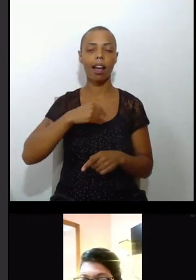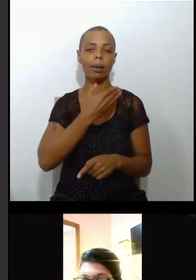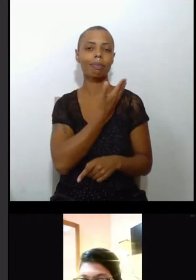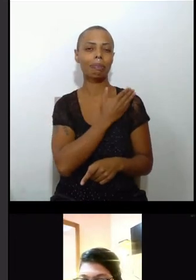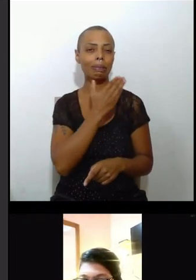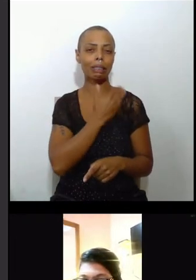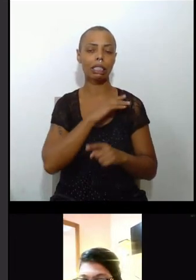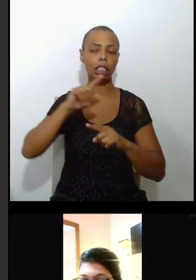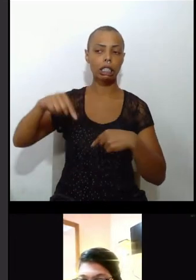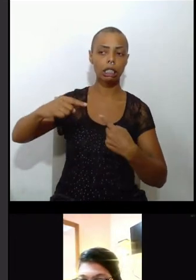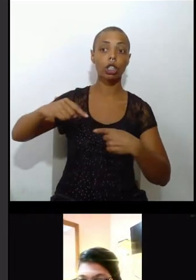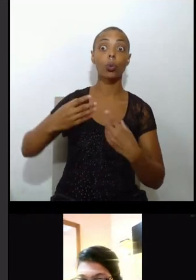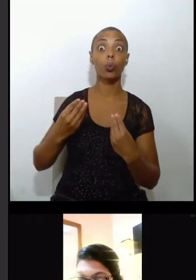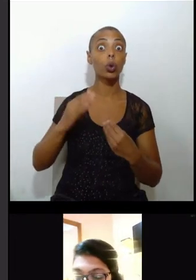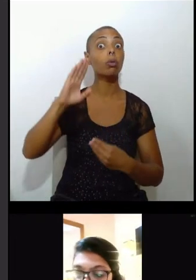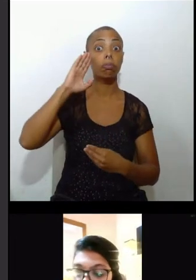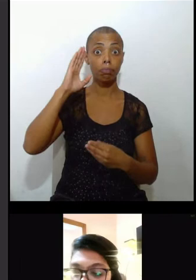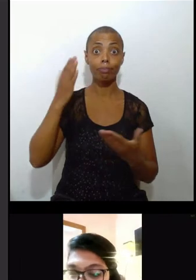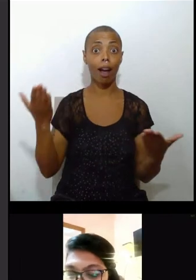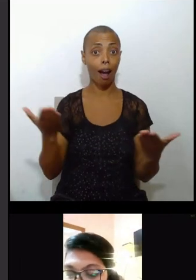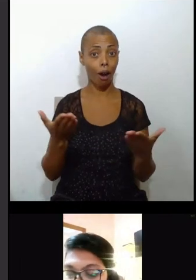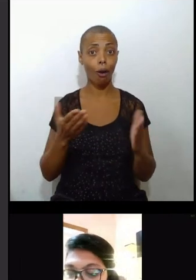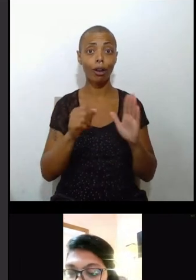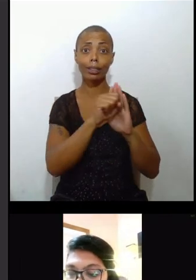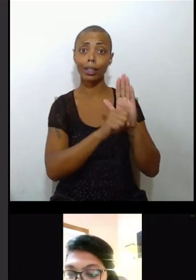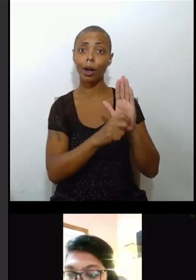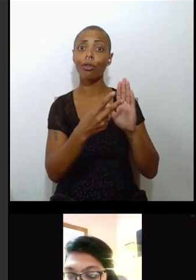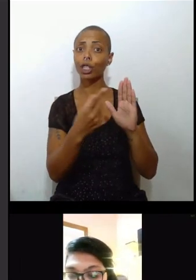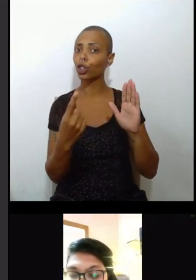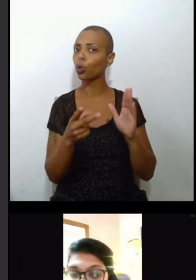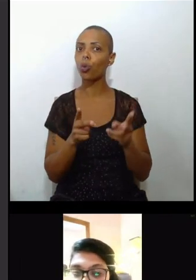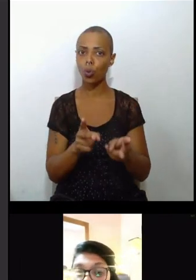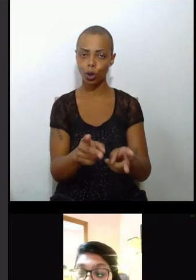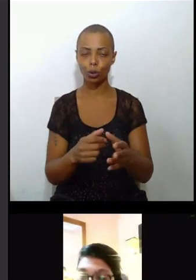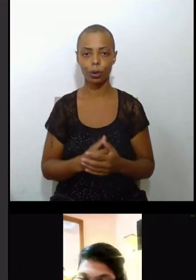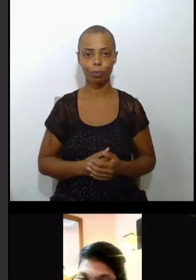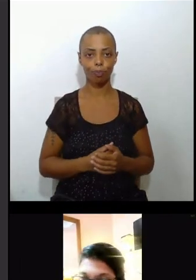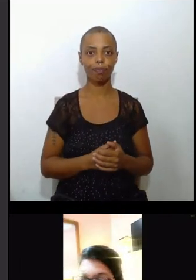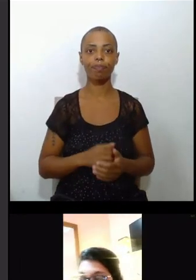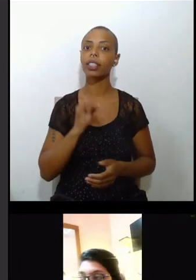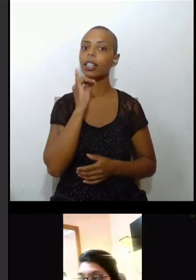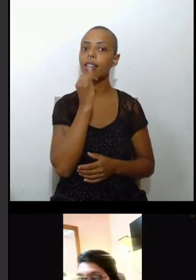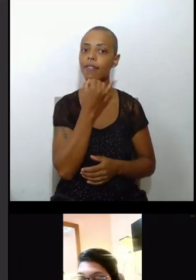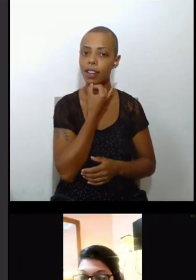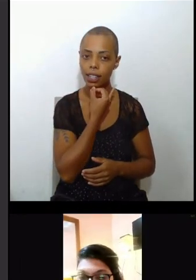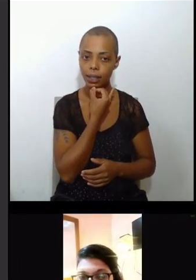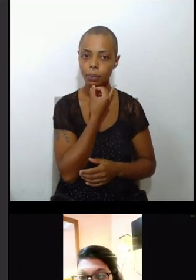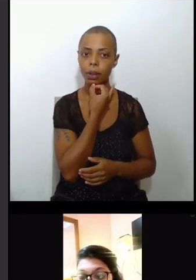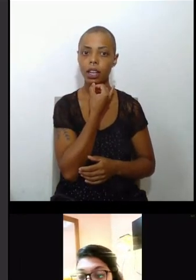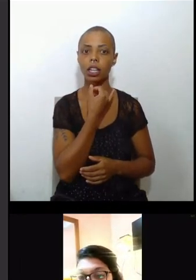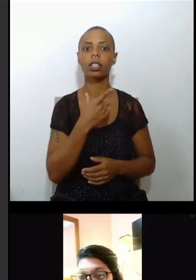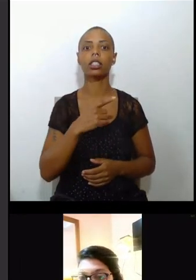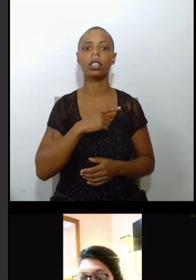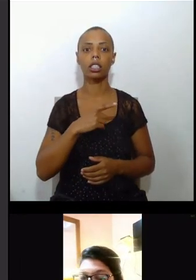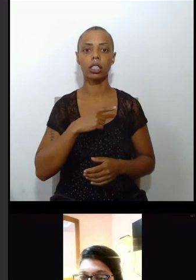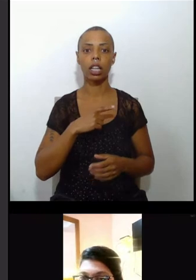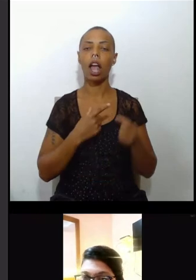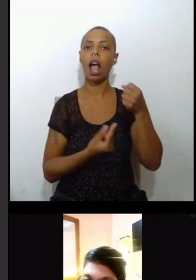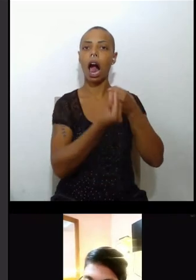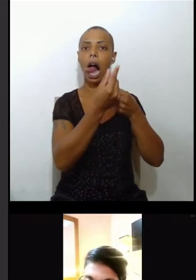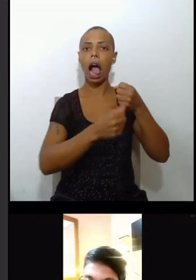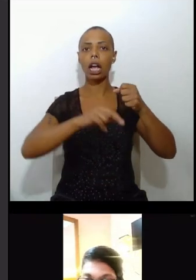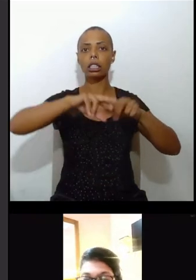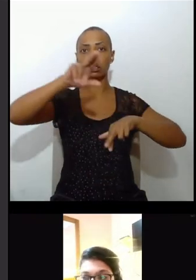um unfortunately a lot of classism and a lot of caste and racism also